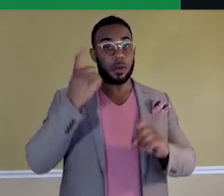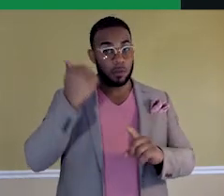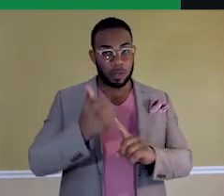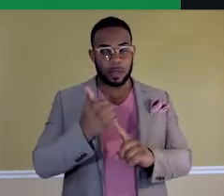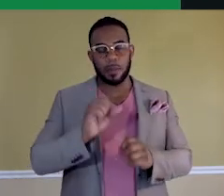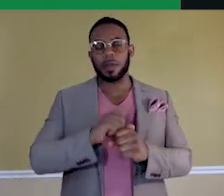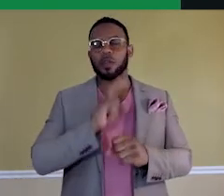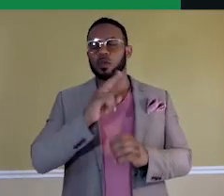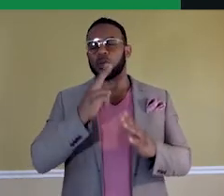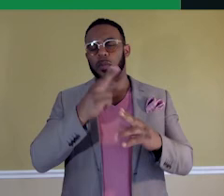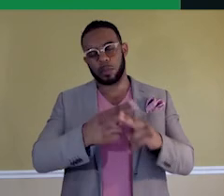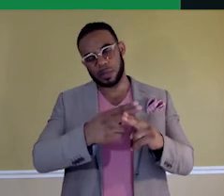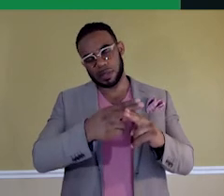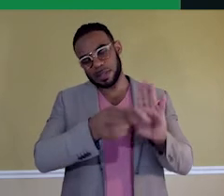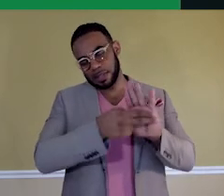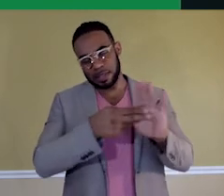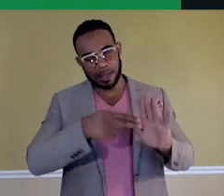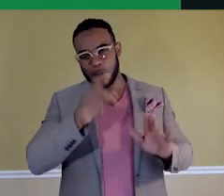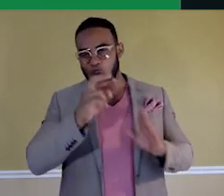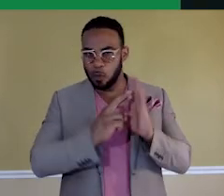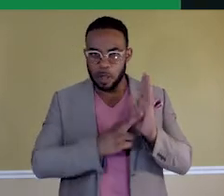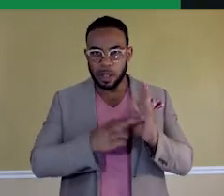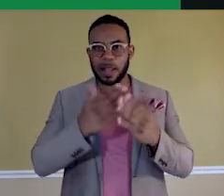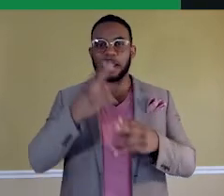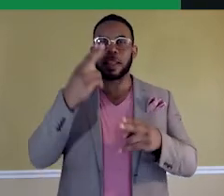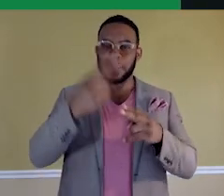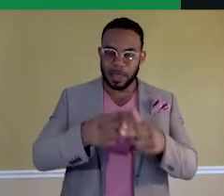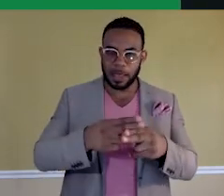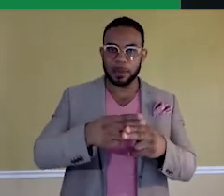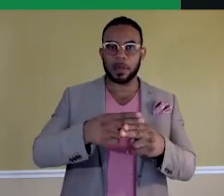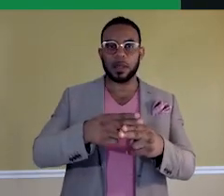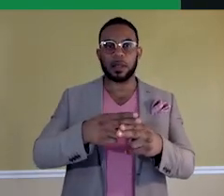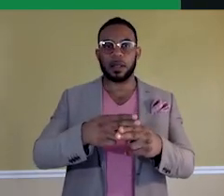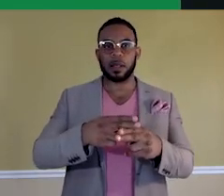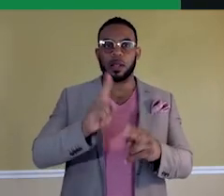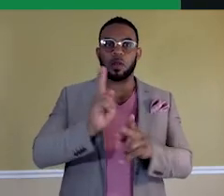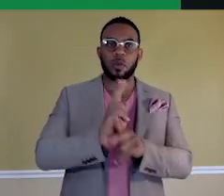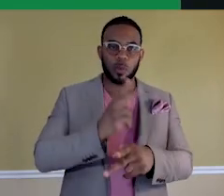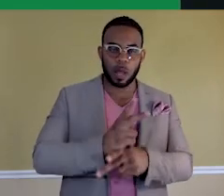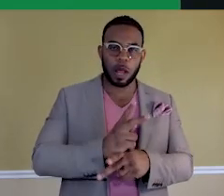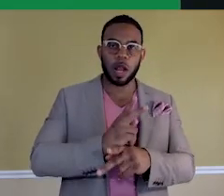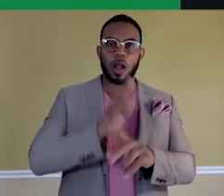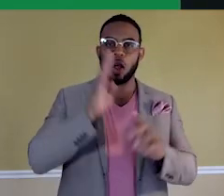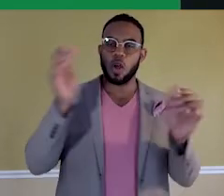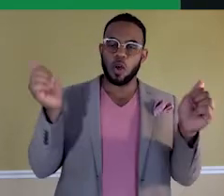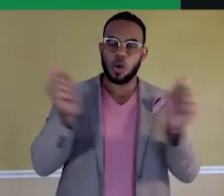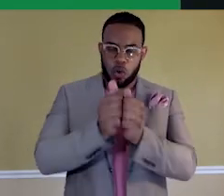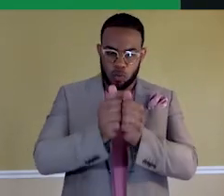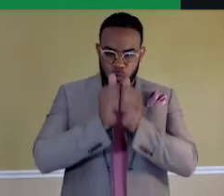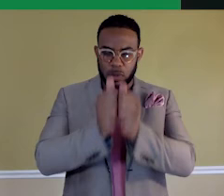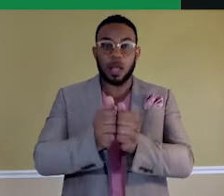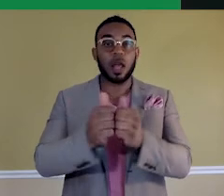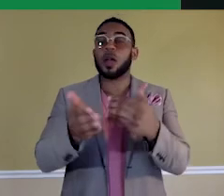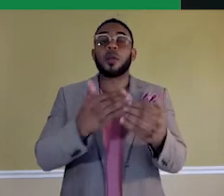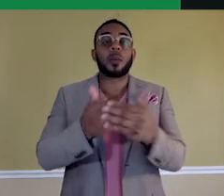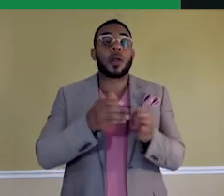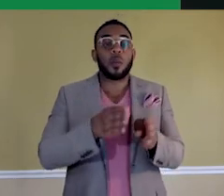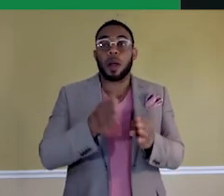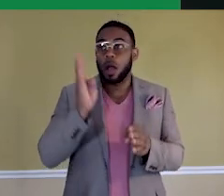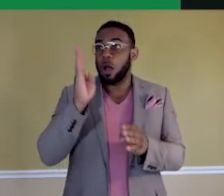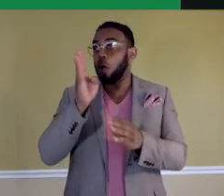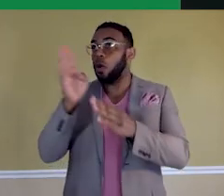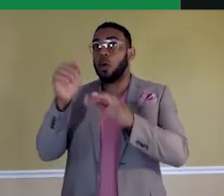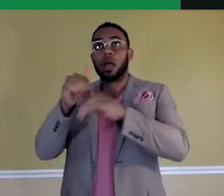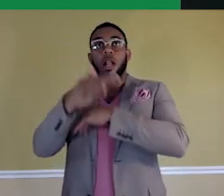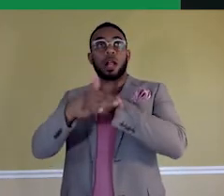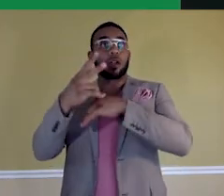to always put your name to it. Register it, let your name and your product go together. So no matter where it goes to in